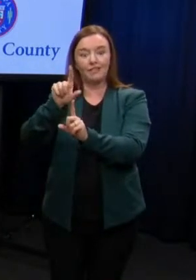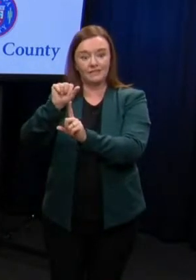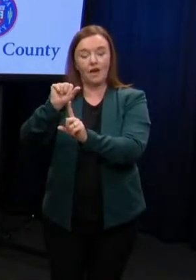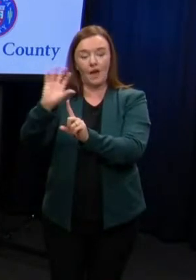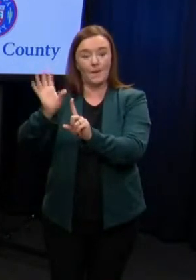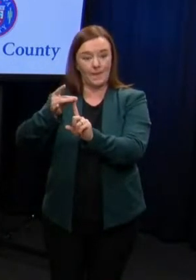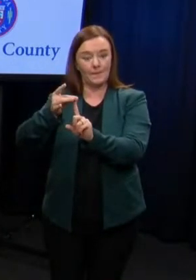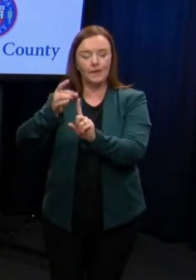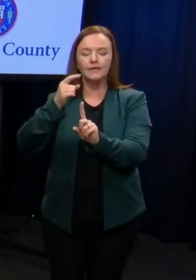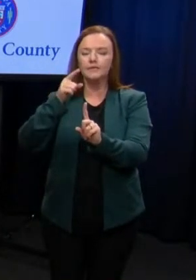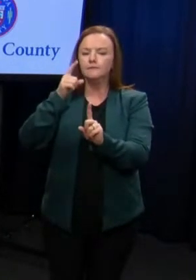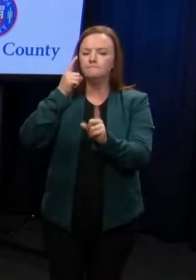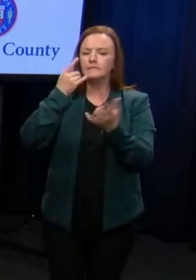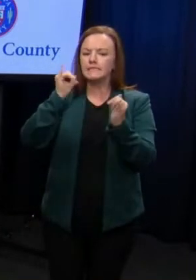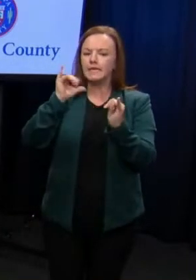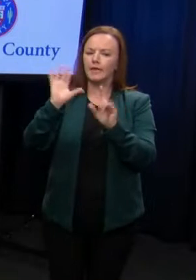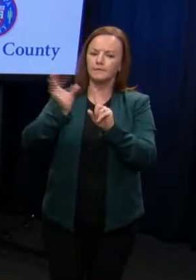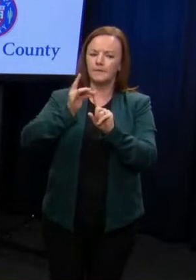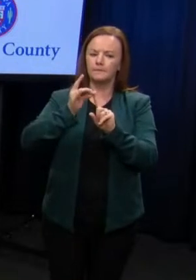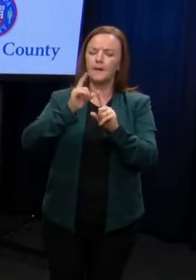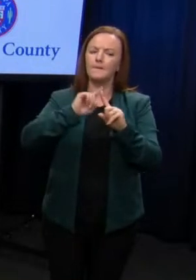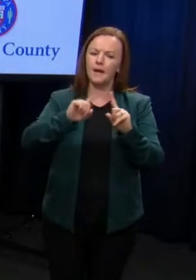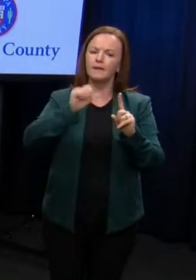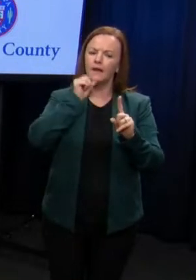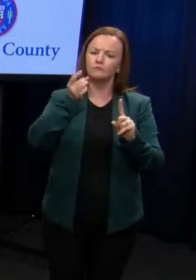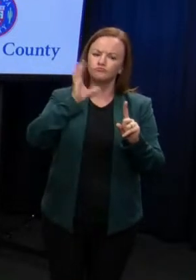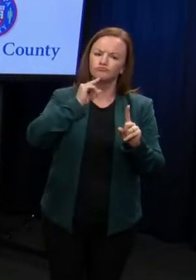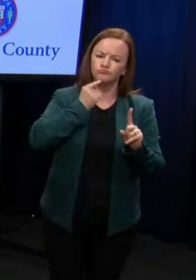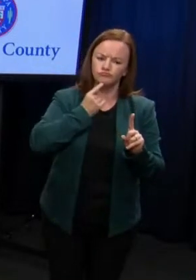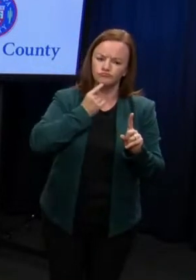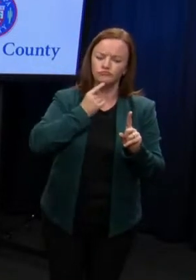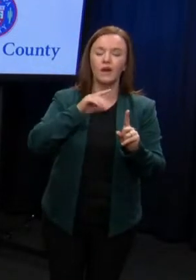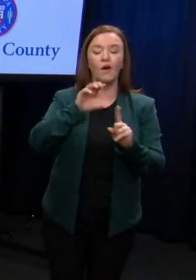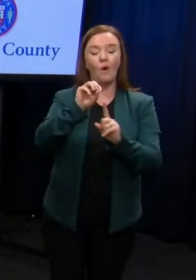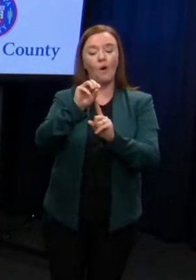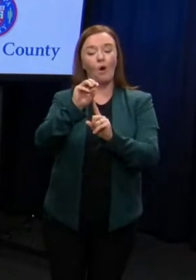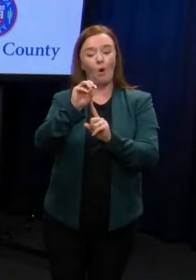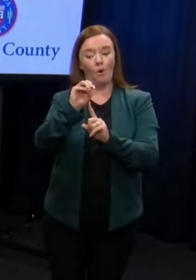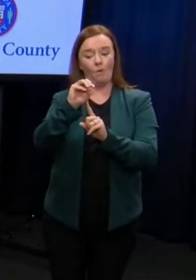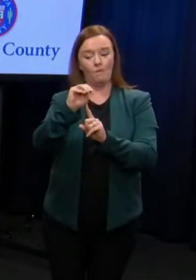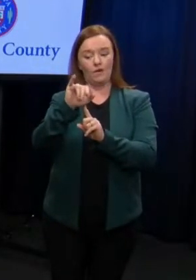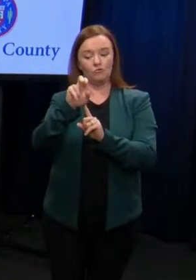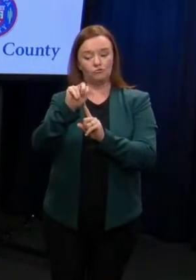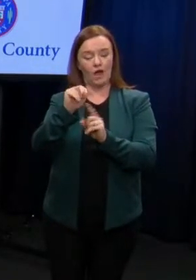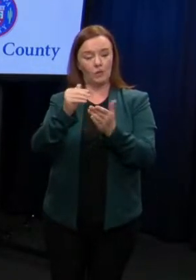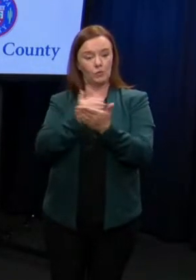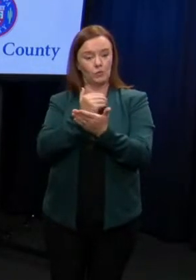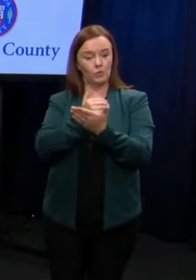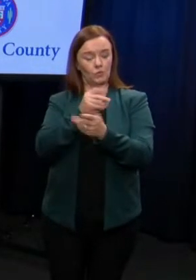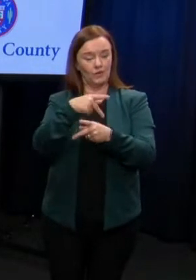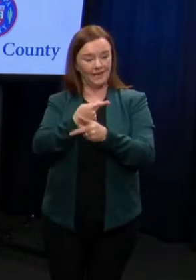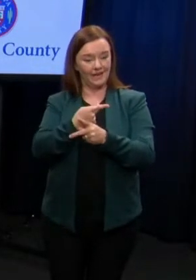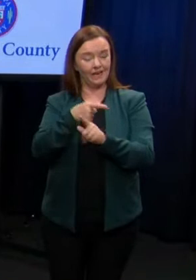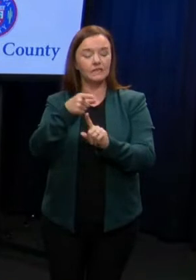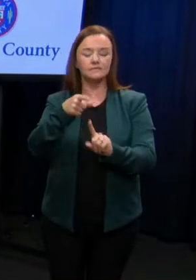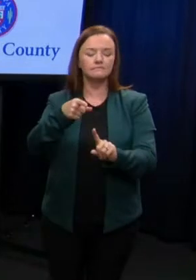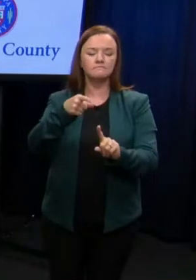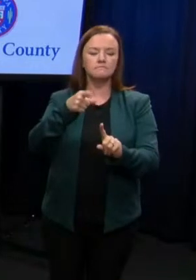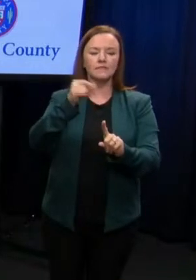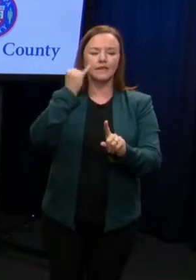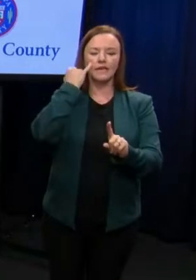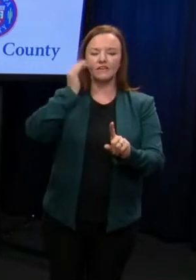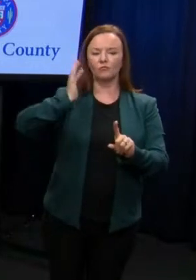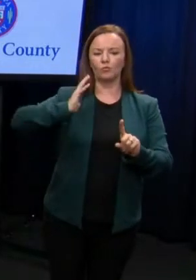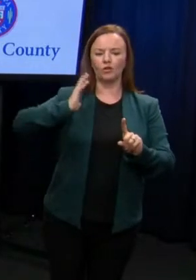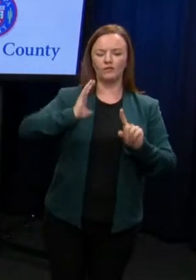just don't have enough information to know how much protection having a prior